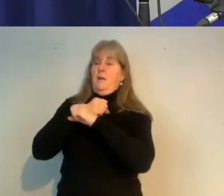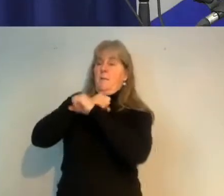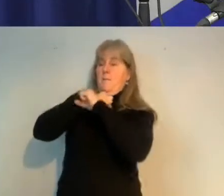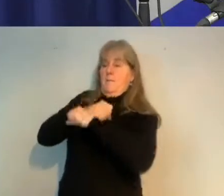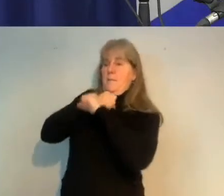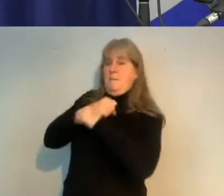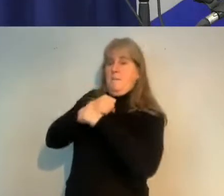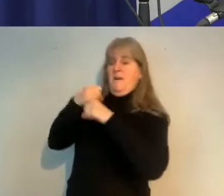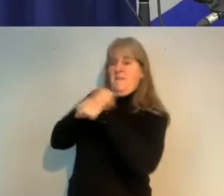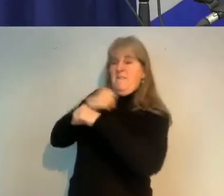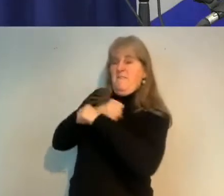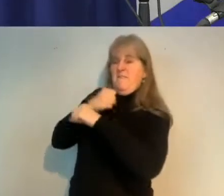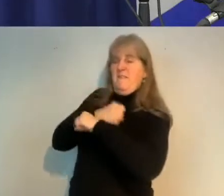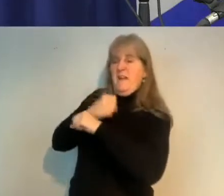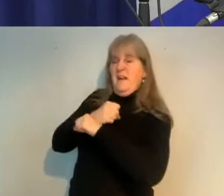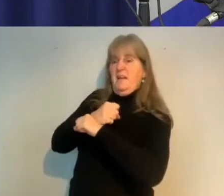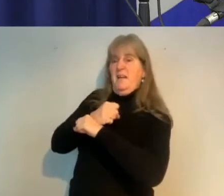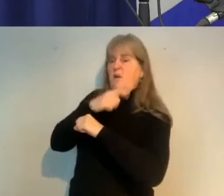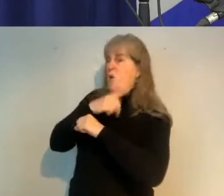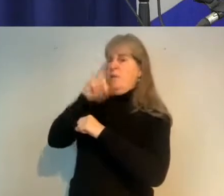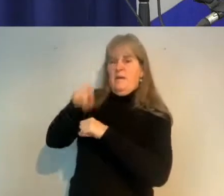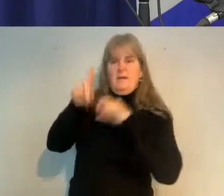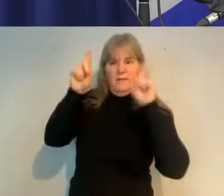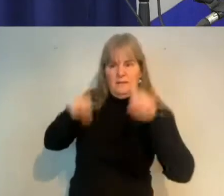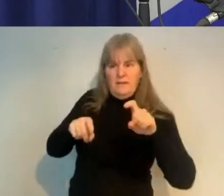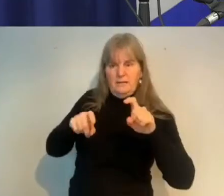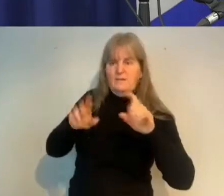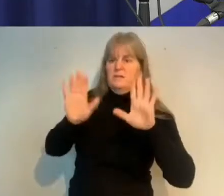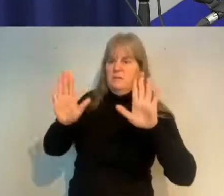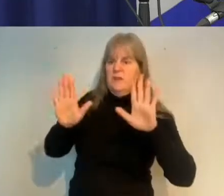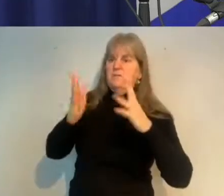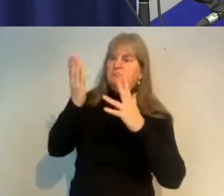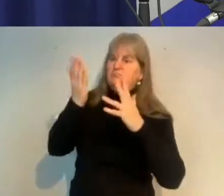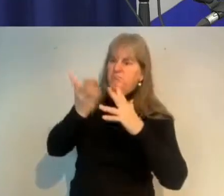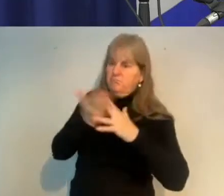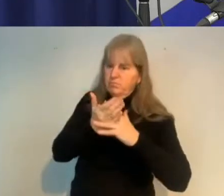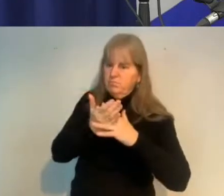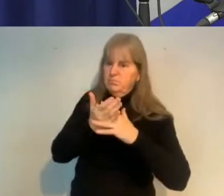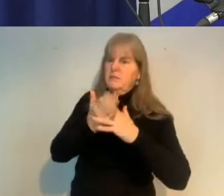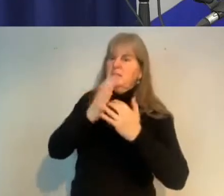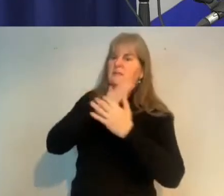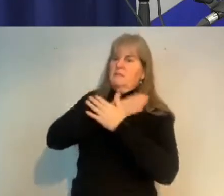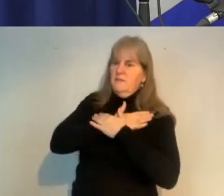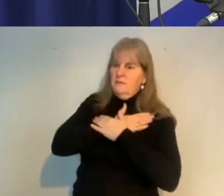down, stay home, and take care of themselves for 7 days.